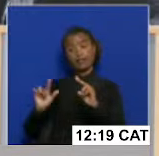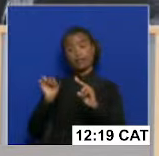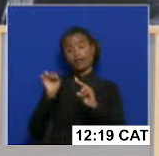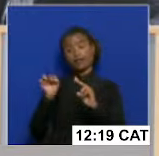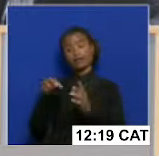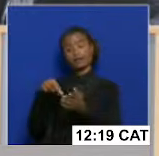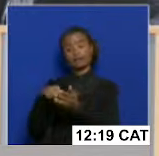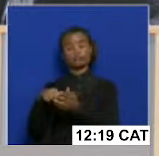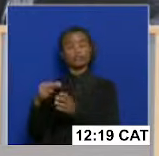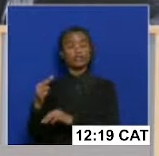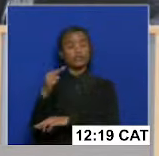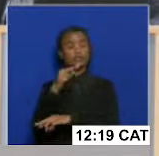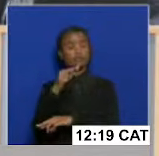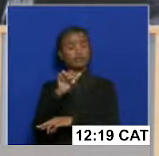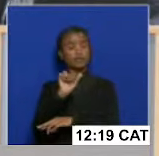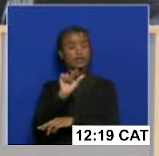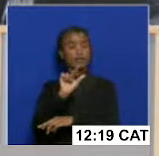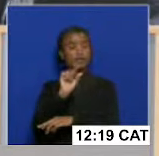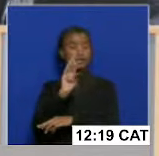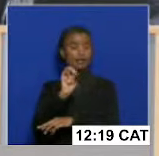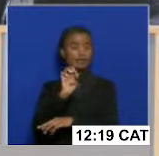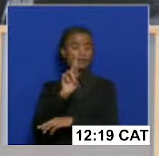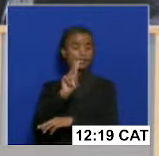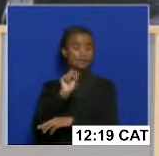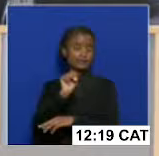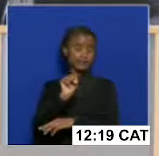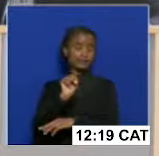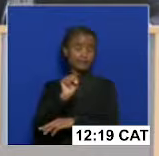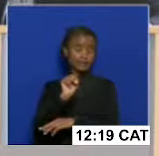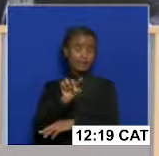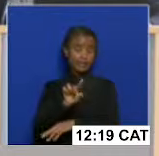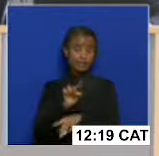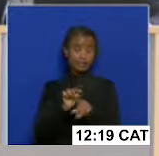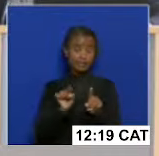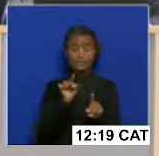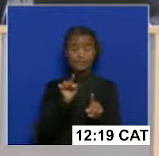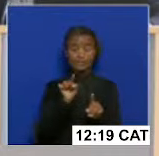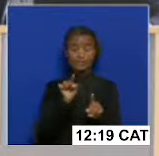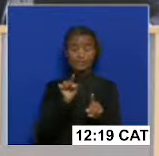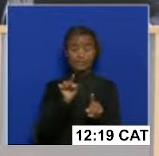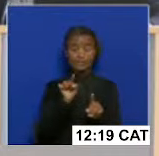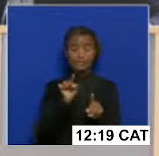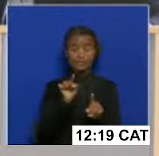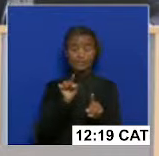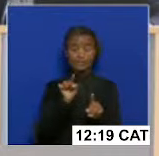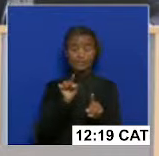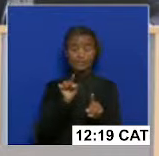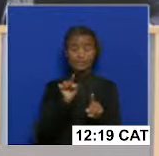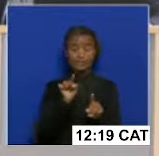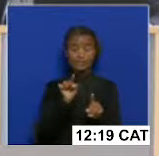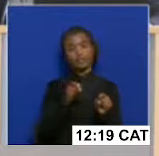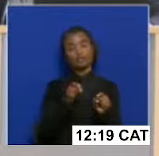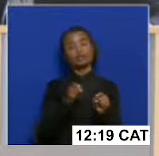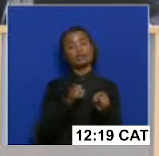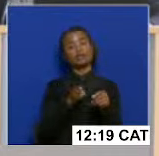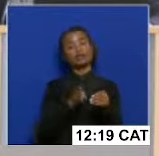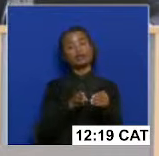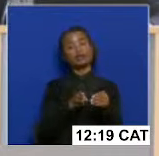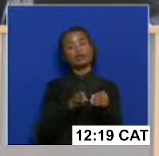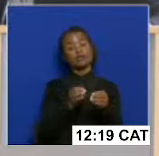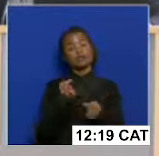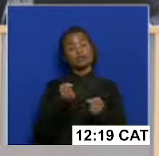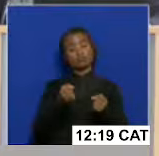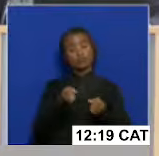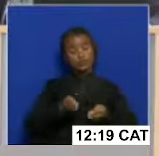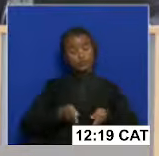And you needed to, one of you had to use one of the off-ramps to go to the other side so that you can meet.